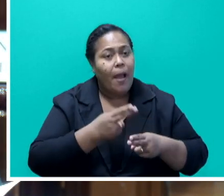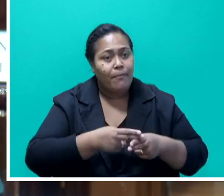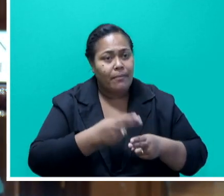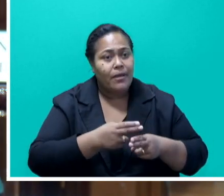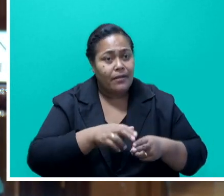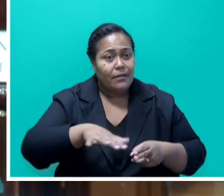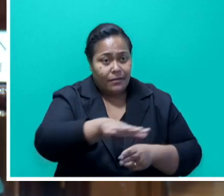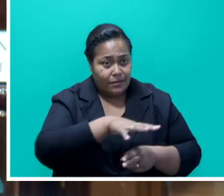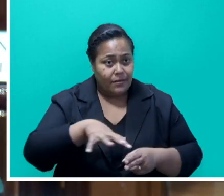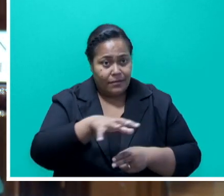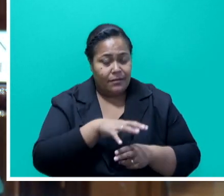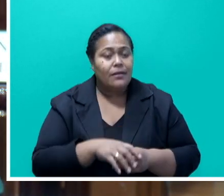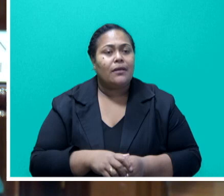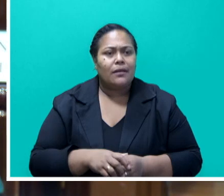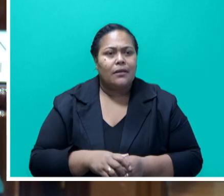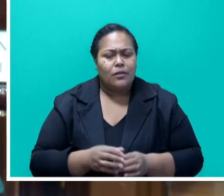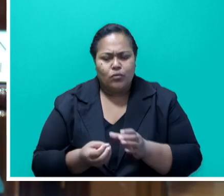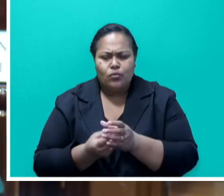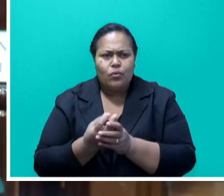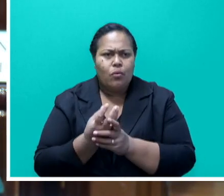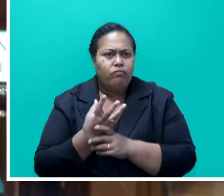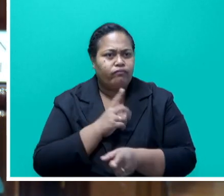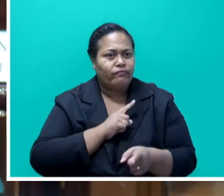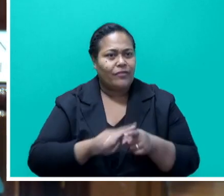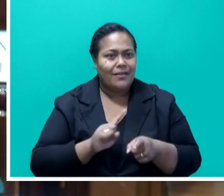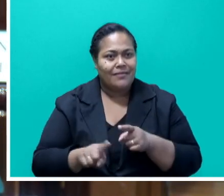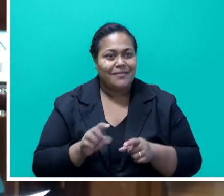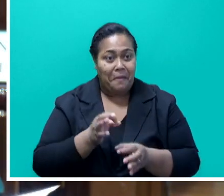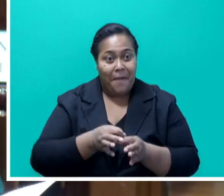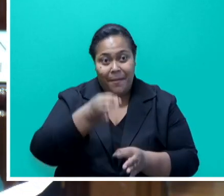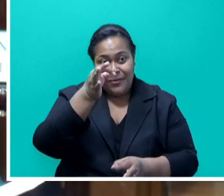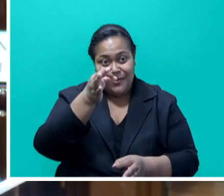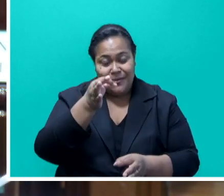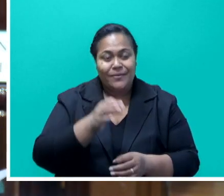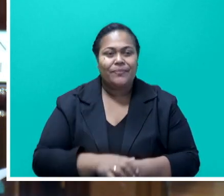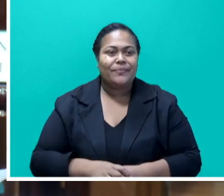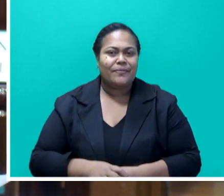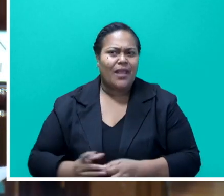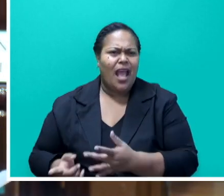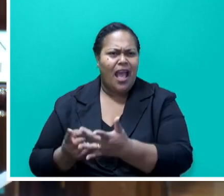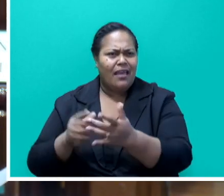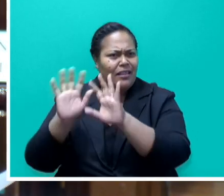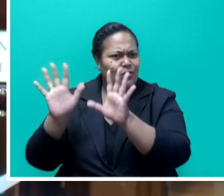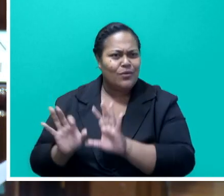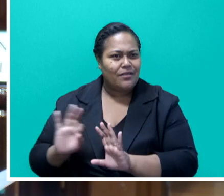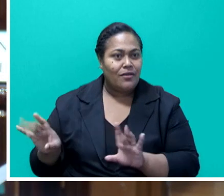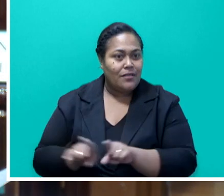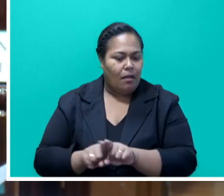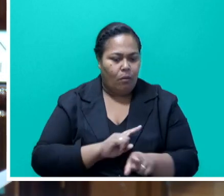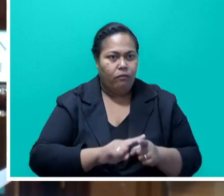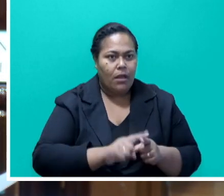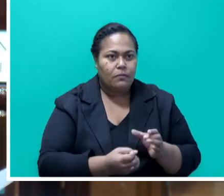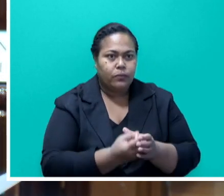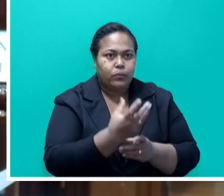grows incredibly fast compared to trees, as I've mentioned before, Honorable Speaker. In other words, it could generate quicker